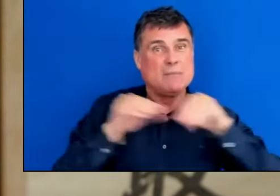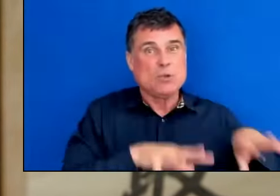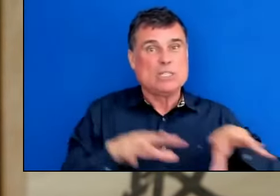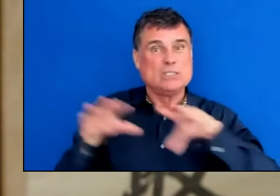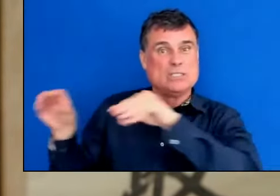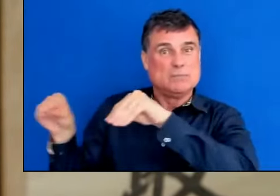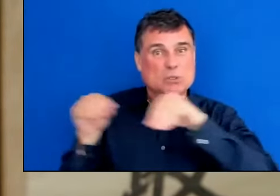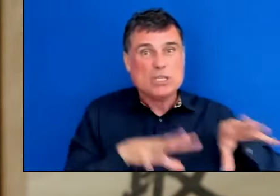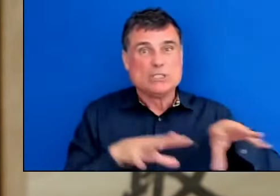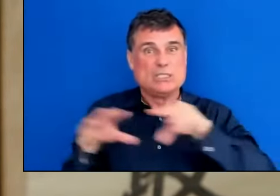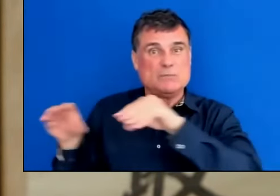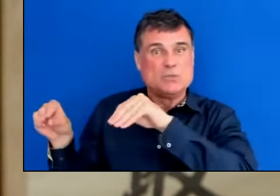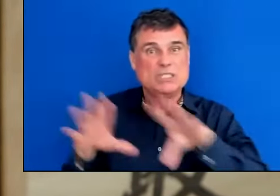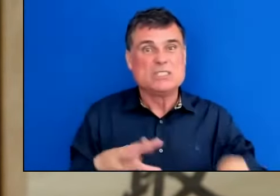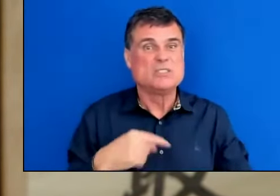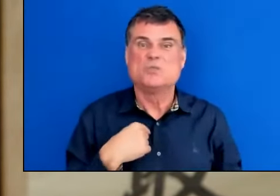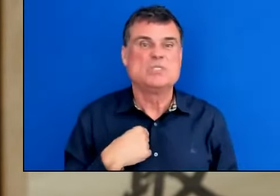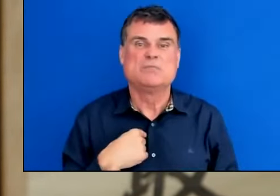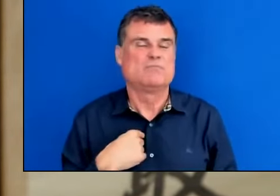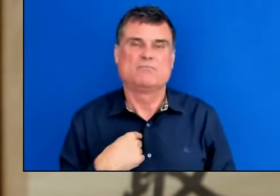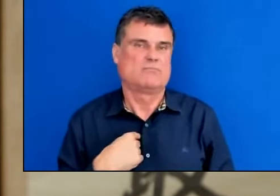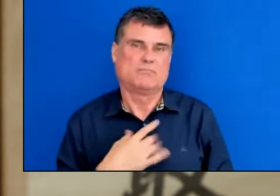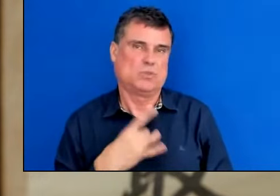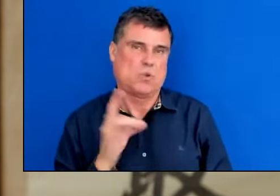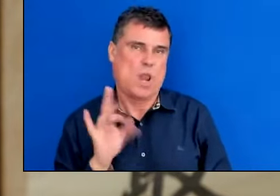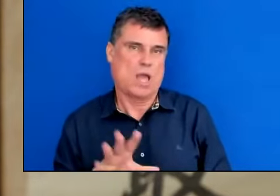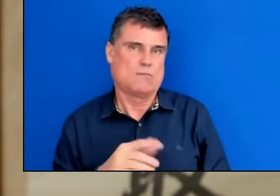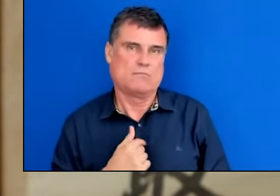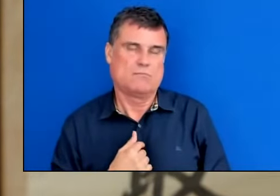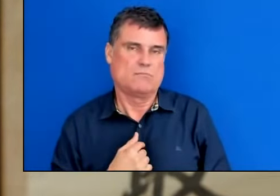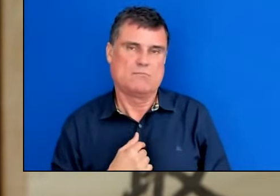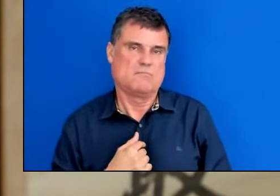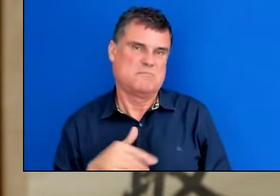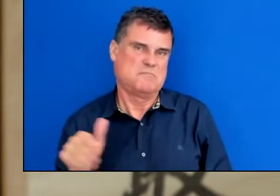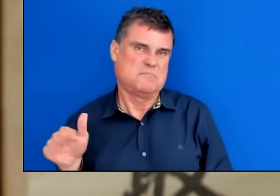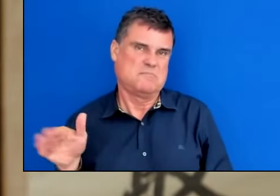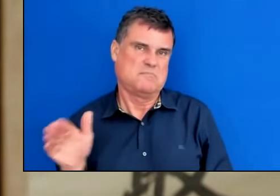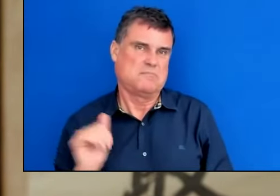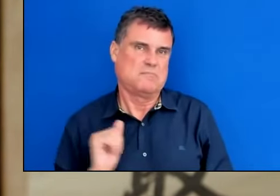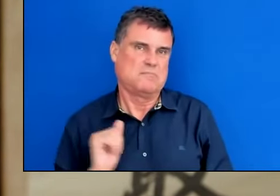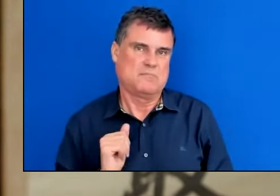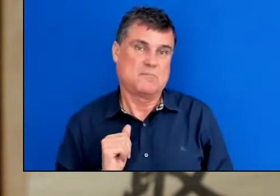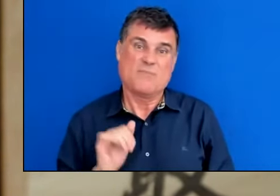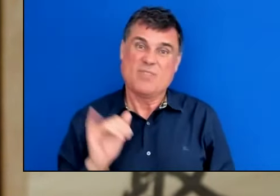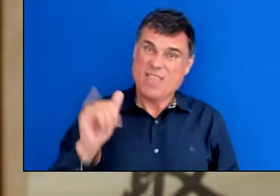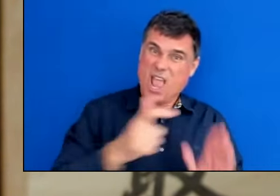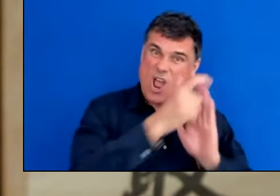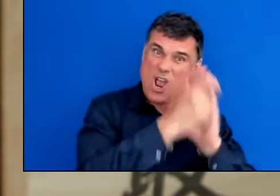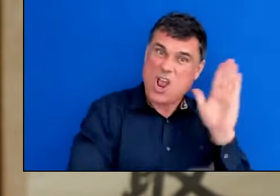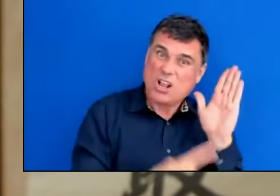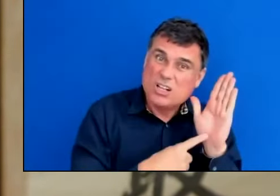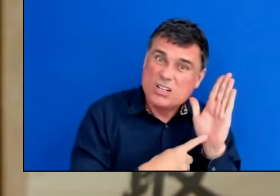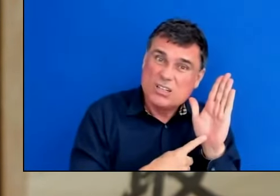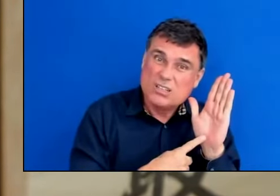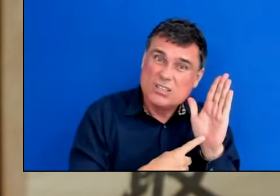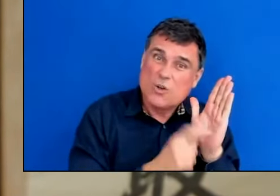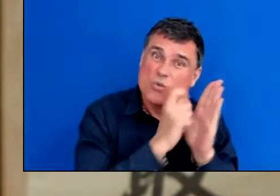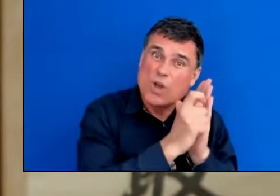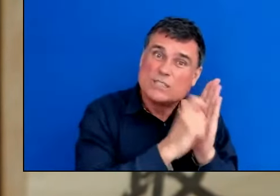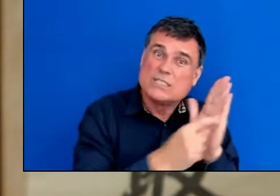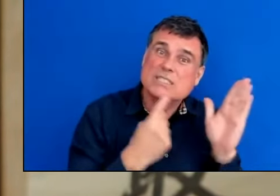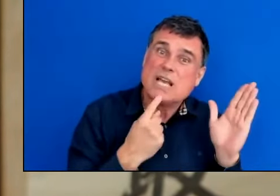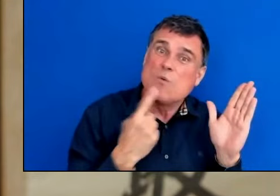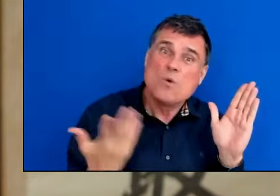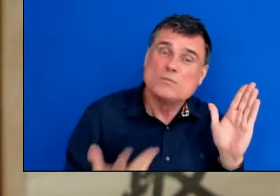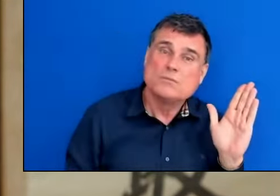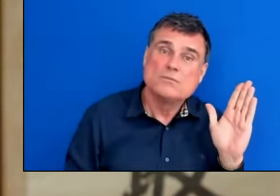thoroughly distasteful and objectionable." John Mackey at the end of the article